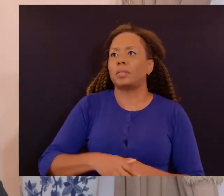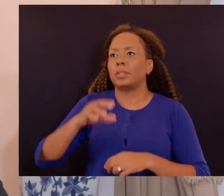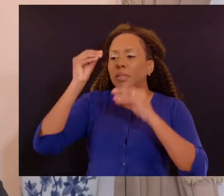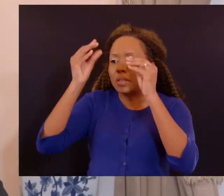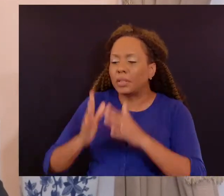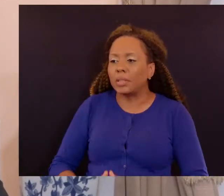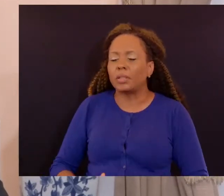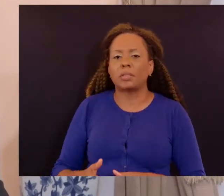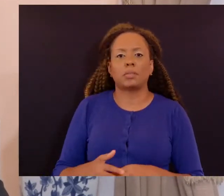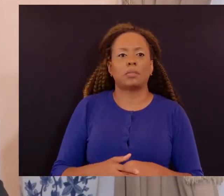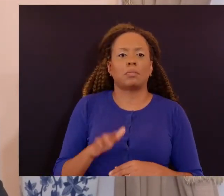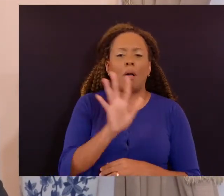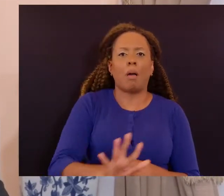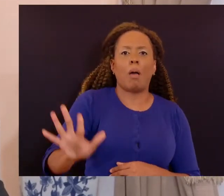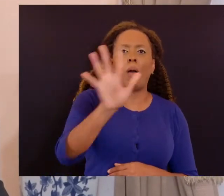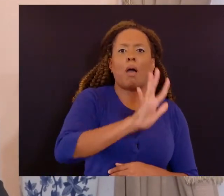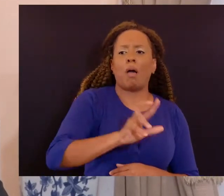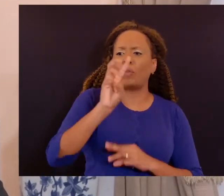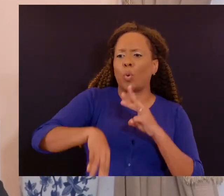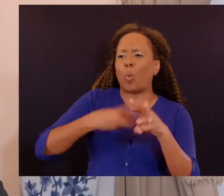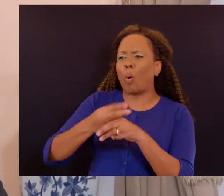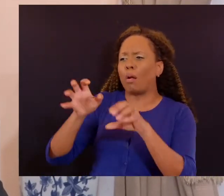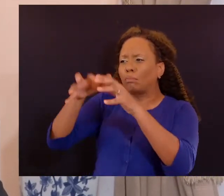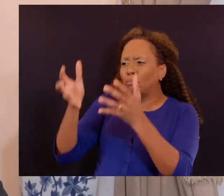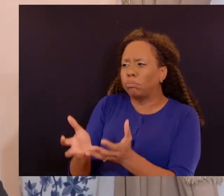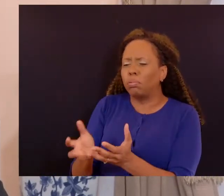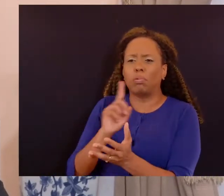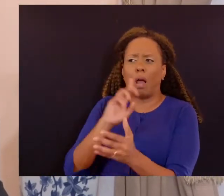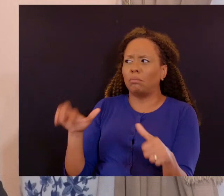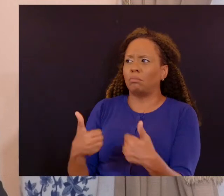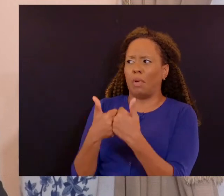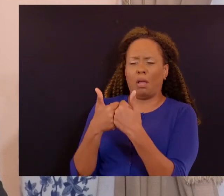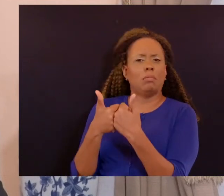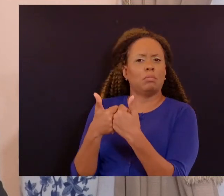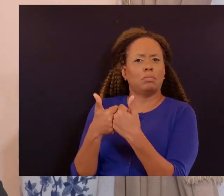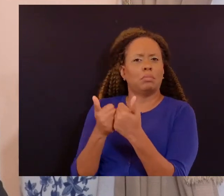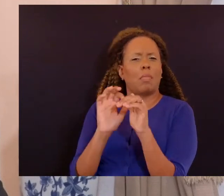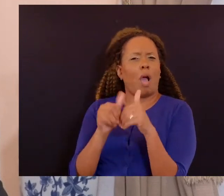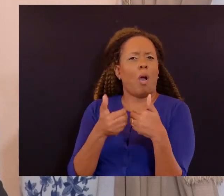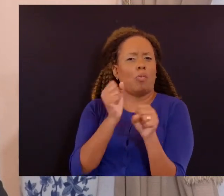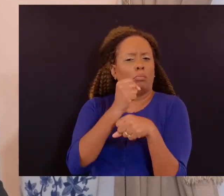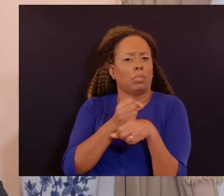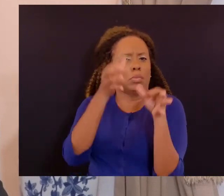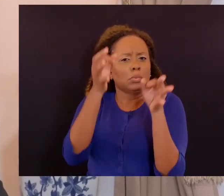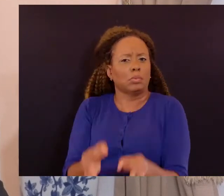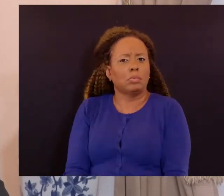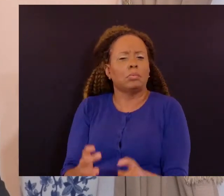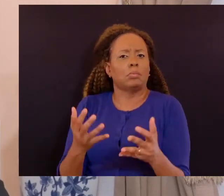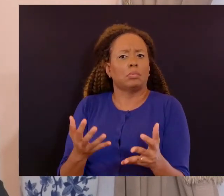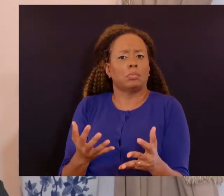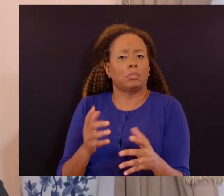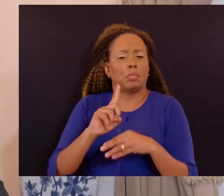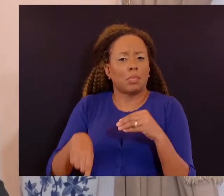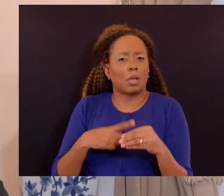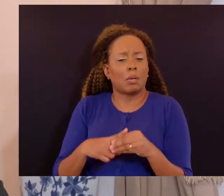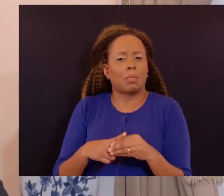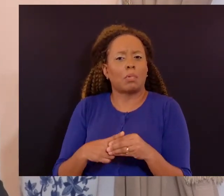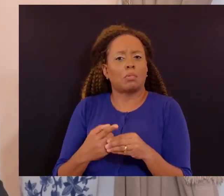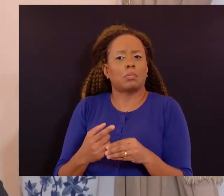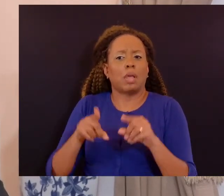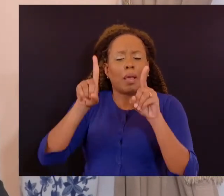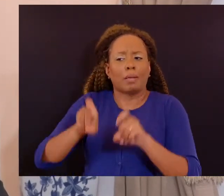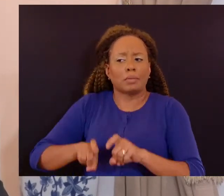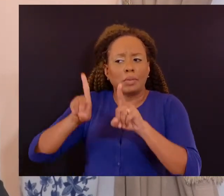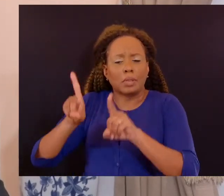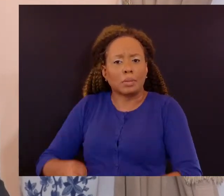different. All countries are facing challenges as it relates to making decisions on the exit examinations for